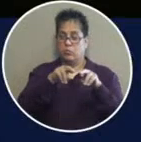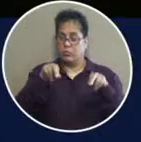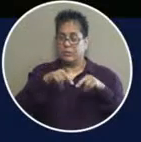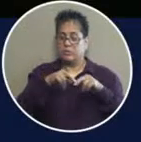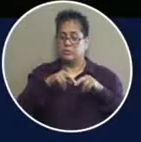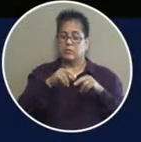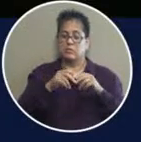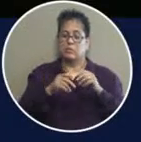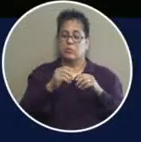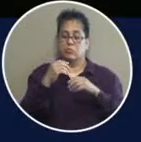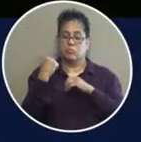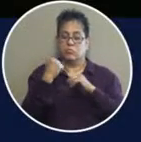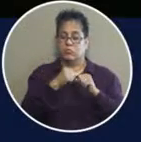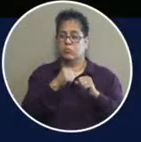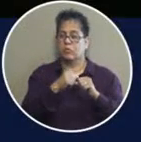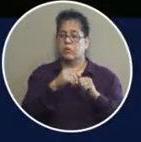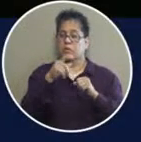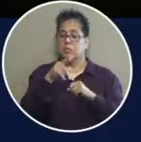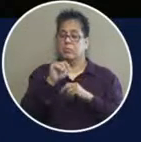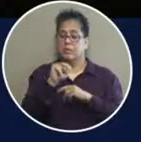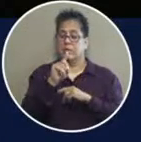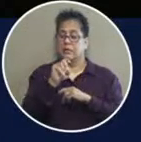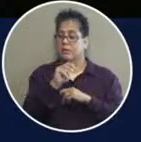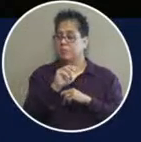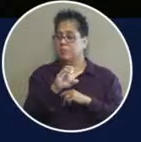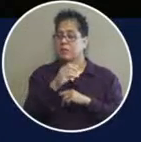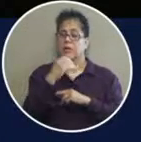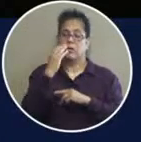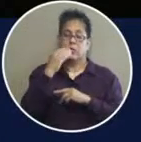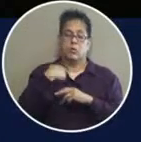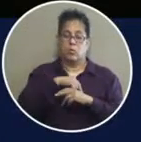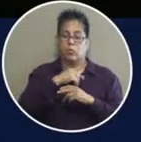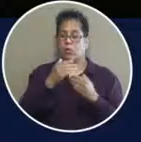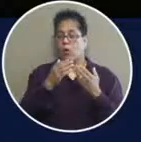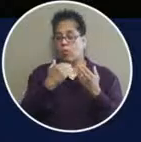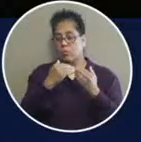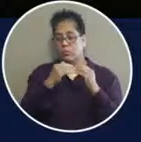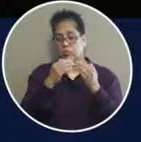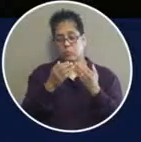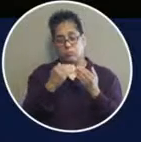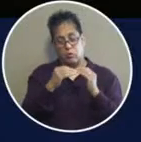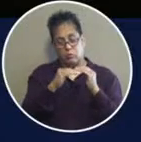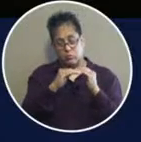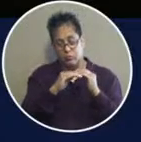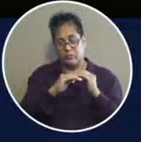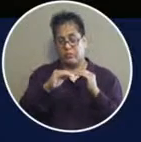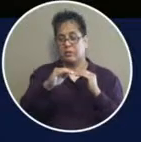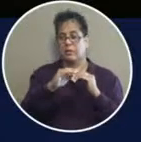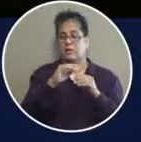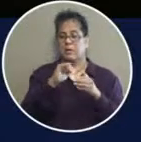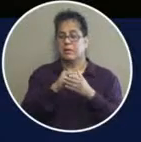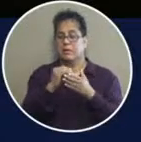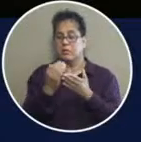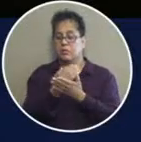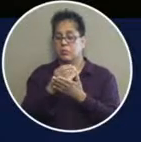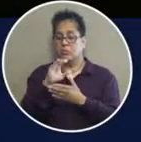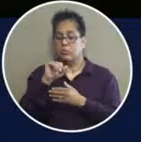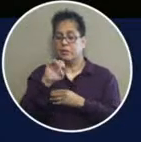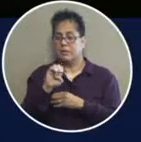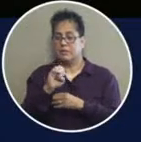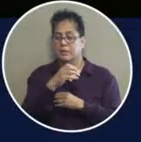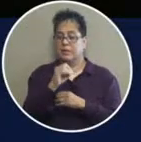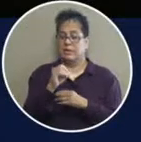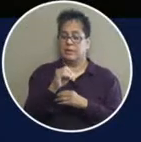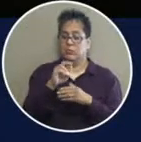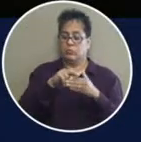completely in the strong growth phase of the pandemic and nowhere close to flattening of the curve, let alone reducing the incidence of new cases and the resulting